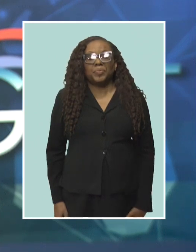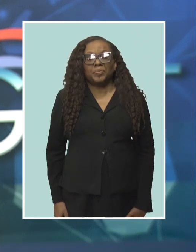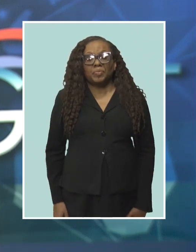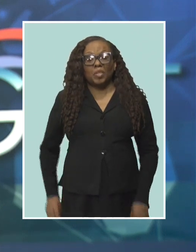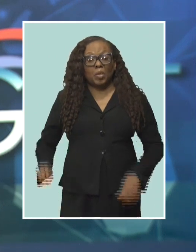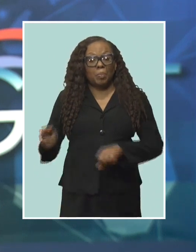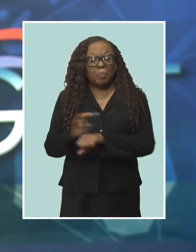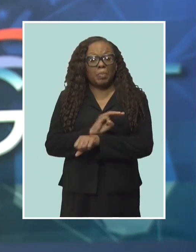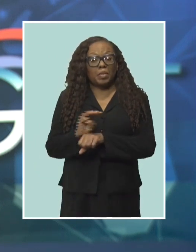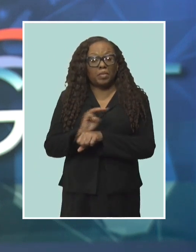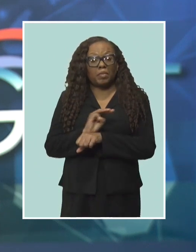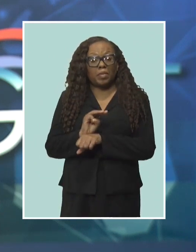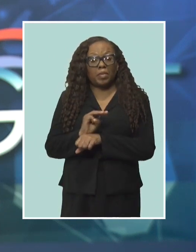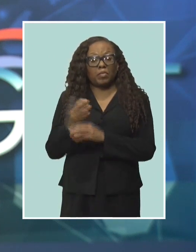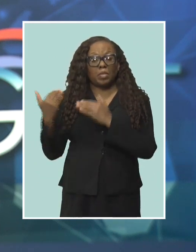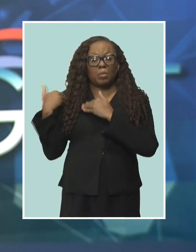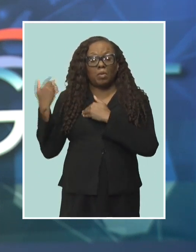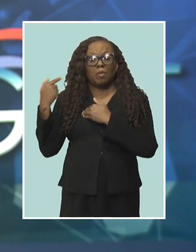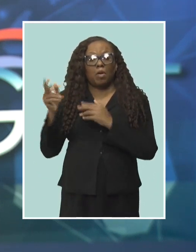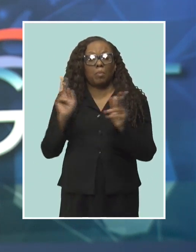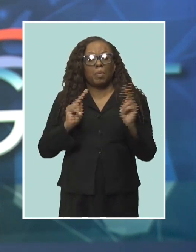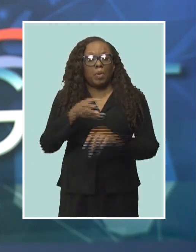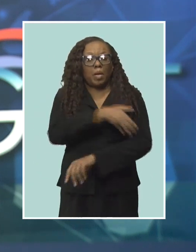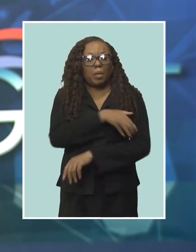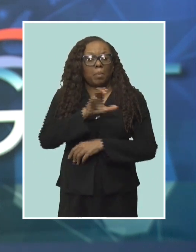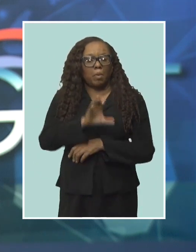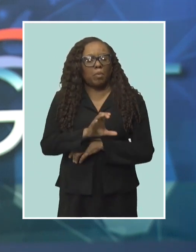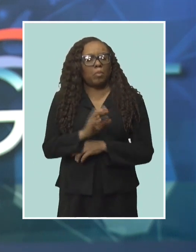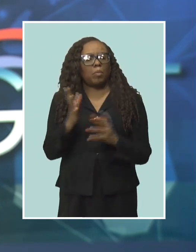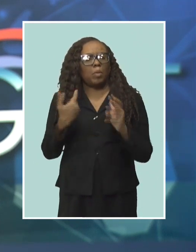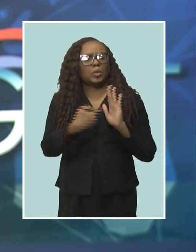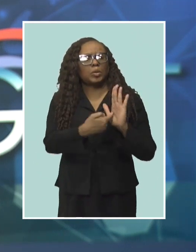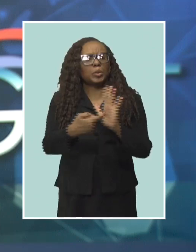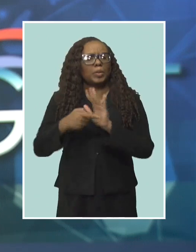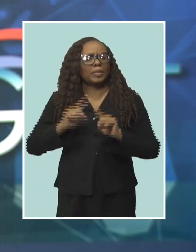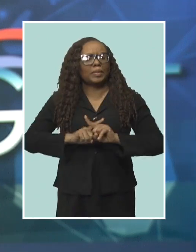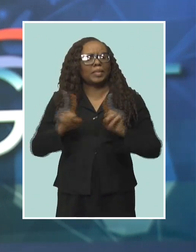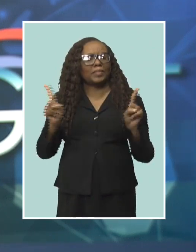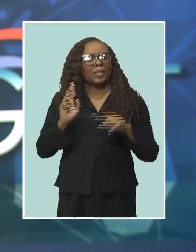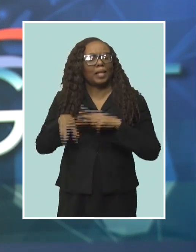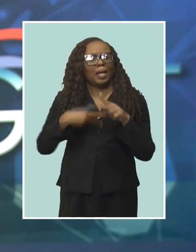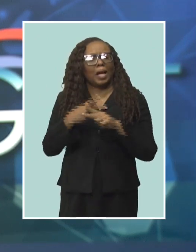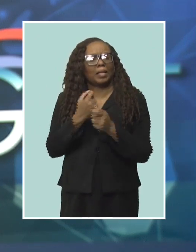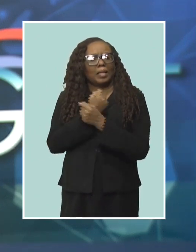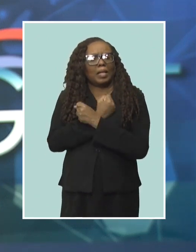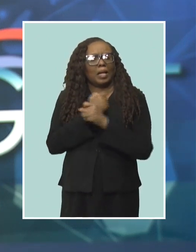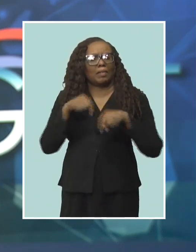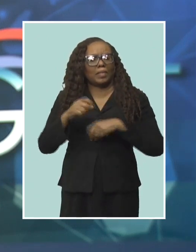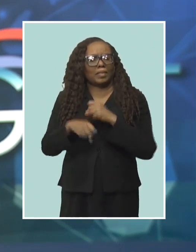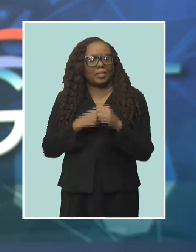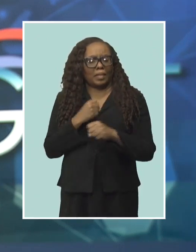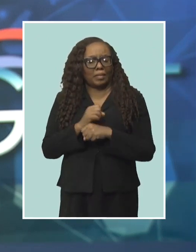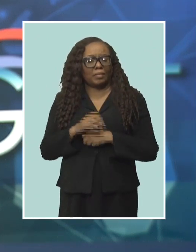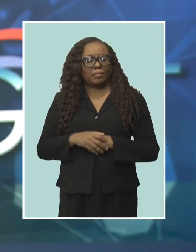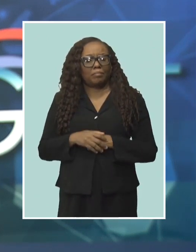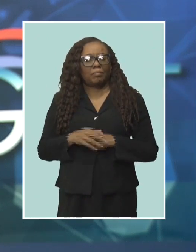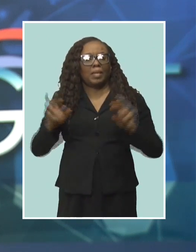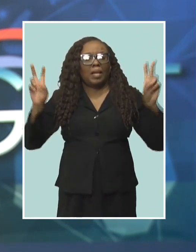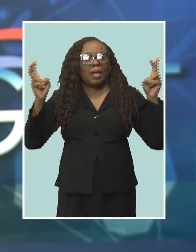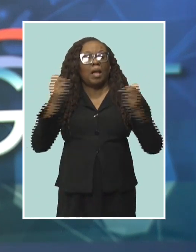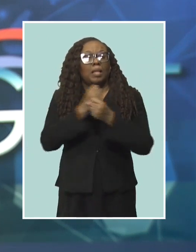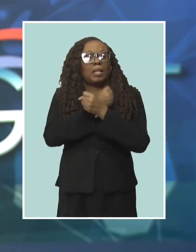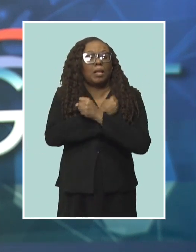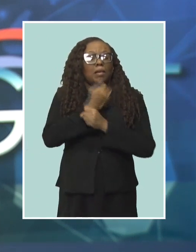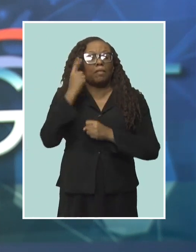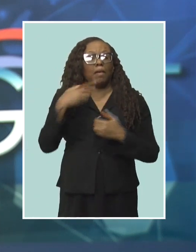The Ministry of People Empowerment and Elder Affairs decided to show a different style of love this year, Love for Health and Life. They hosted